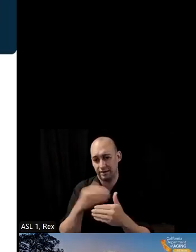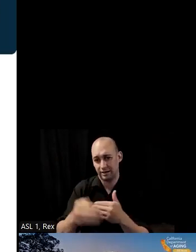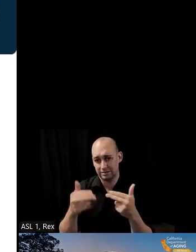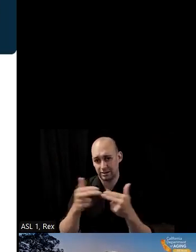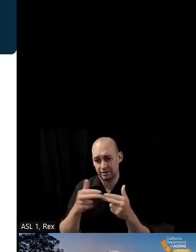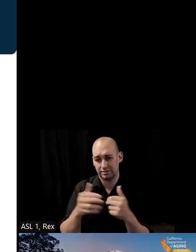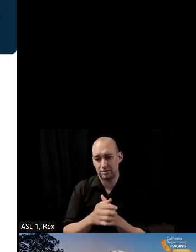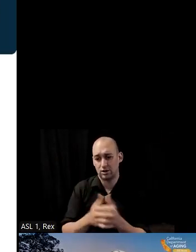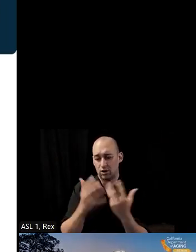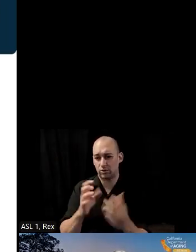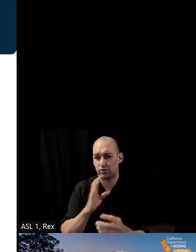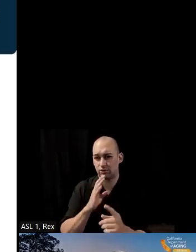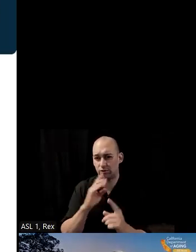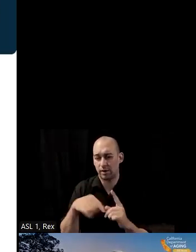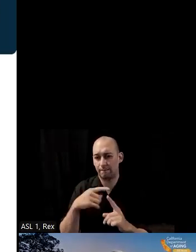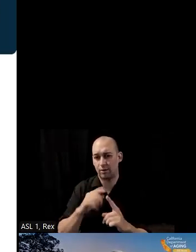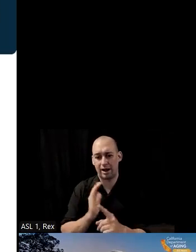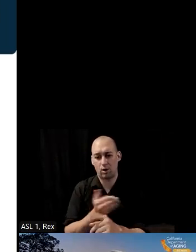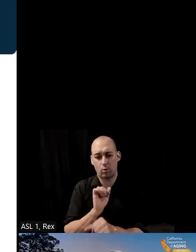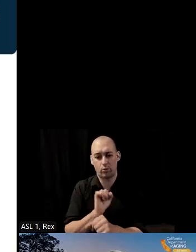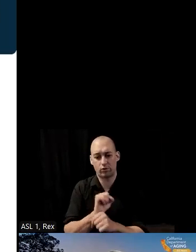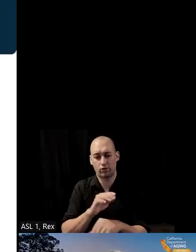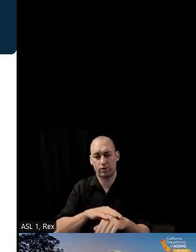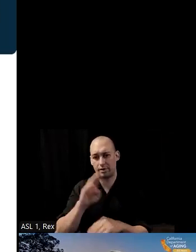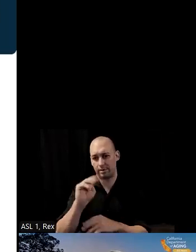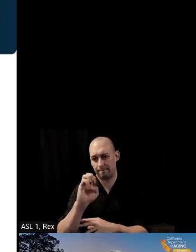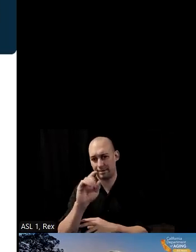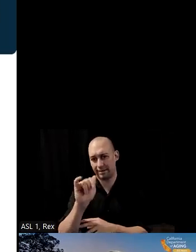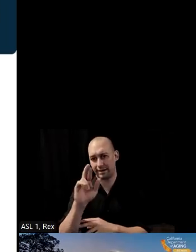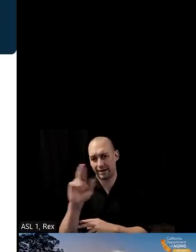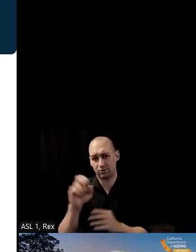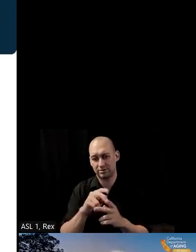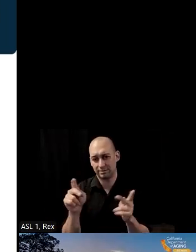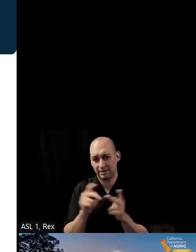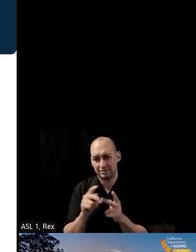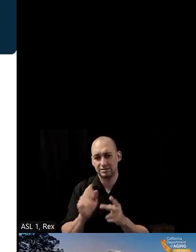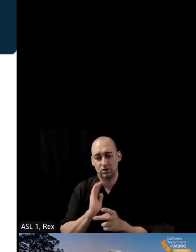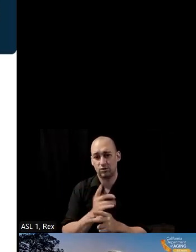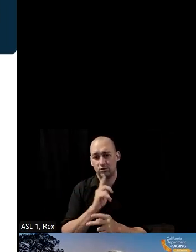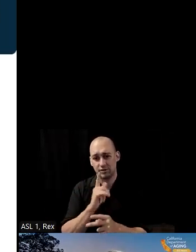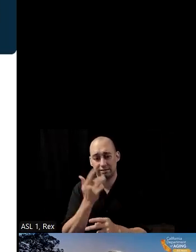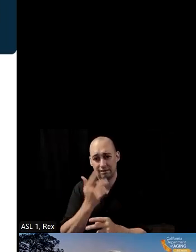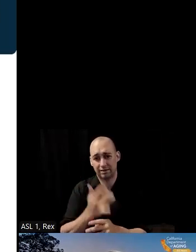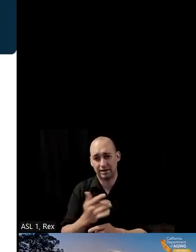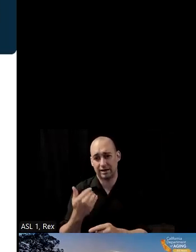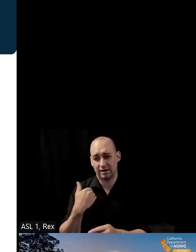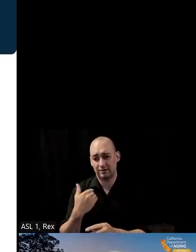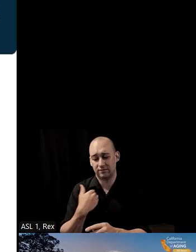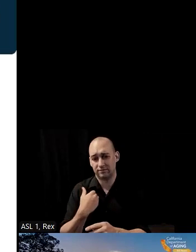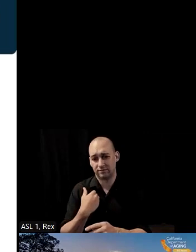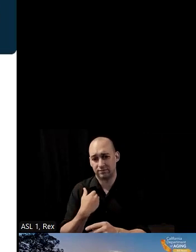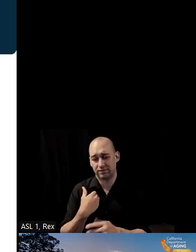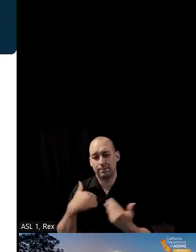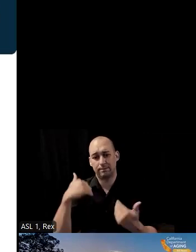I want to talk to you a bit about our work on the Medicare space. We are really fortunate that we have